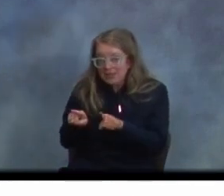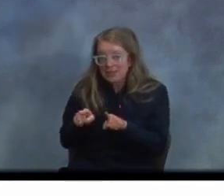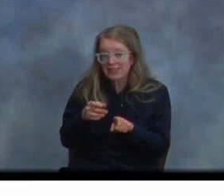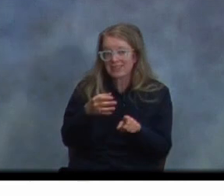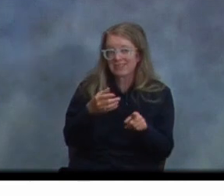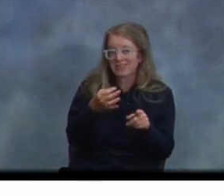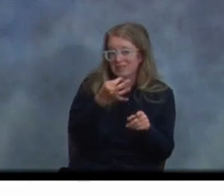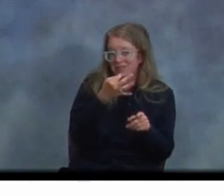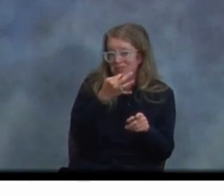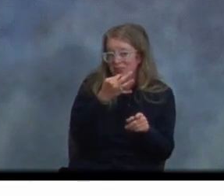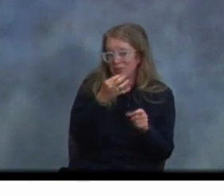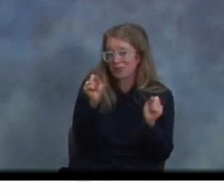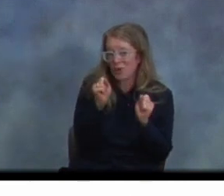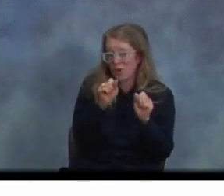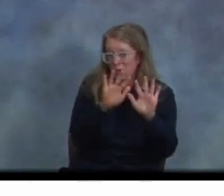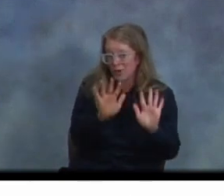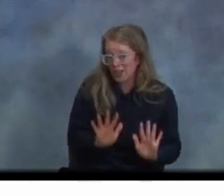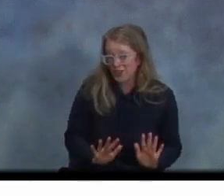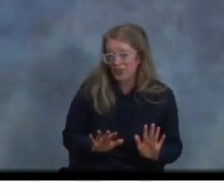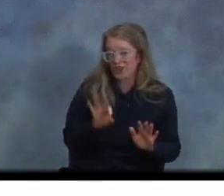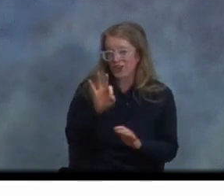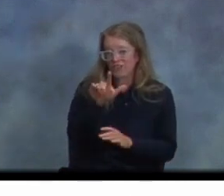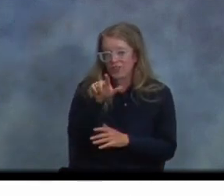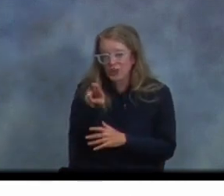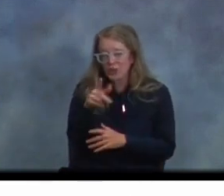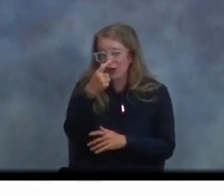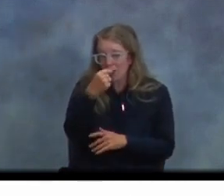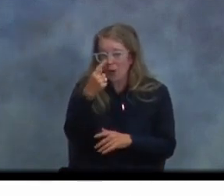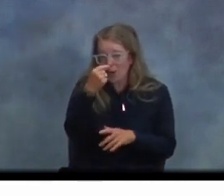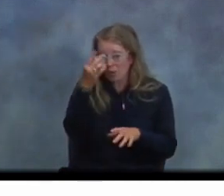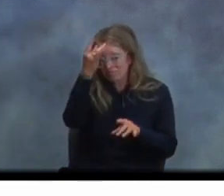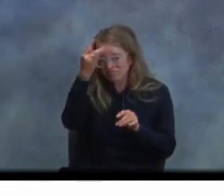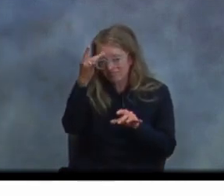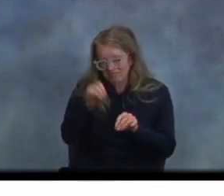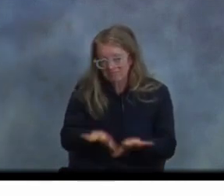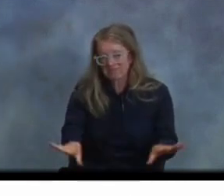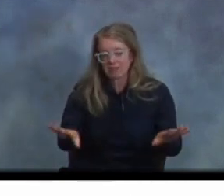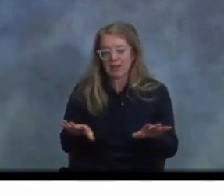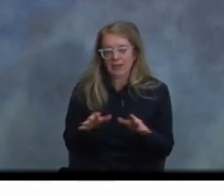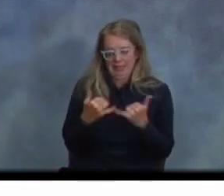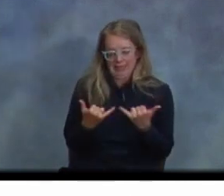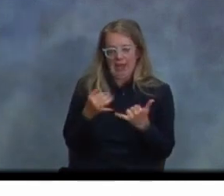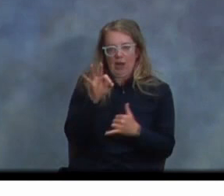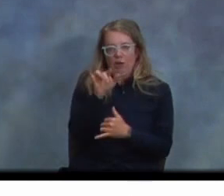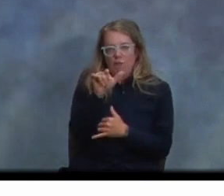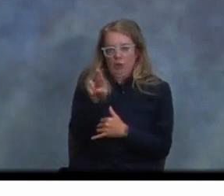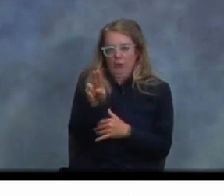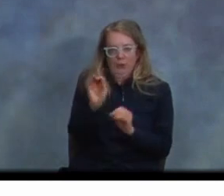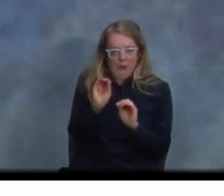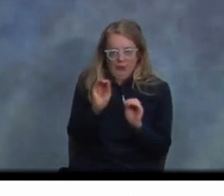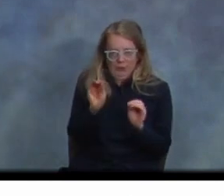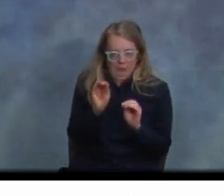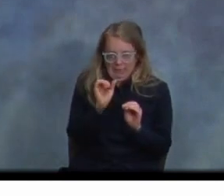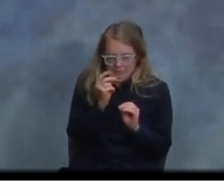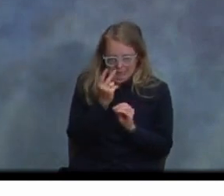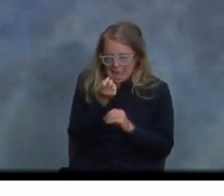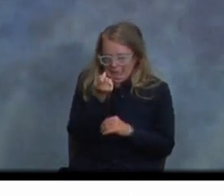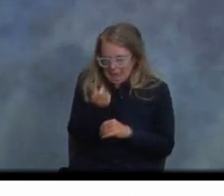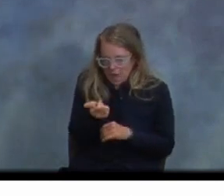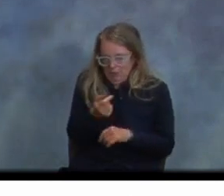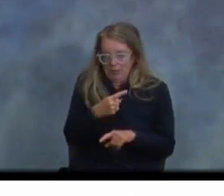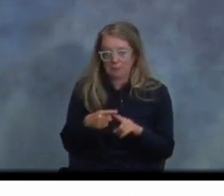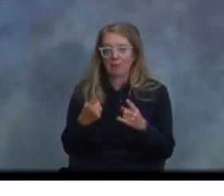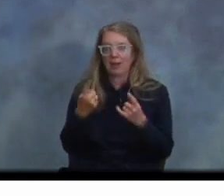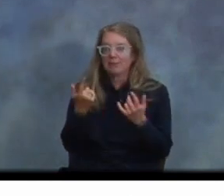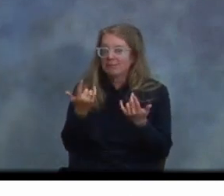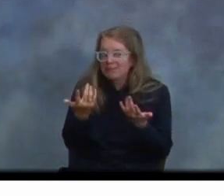season. And that this time we are seeing very little flu, but that means it's a really great time, if you haven't already gotten your